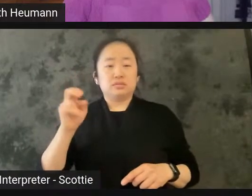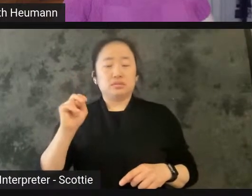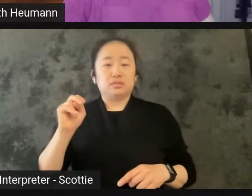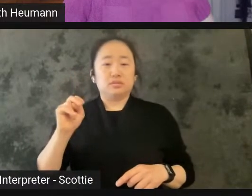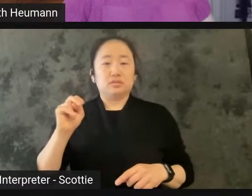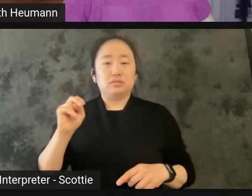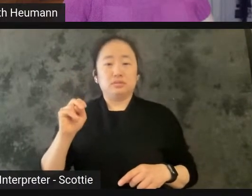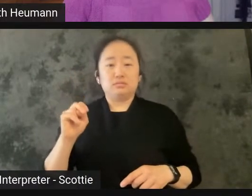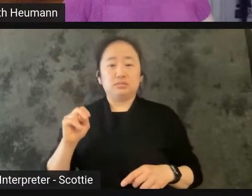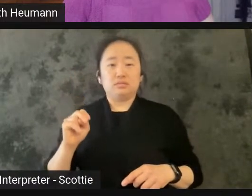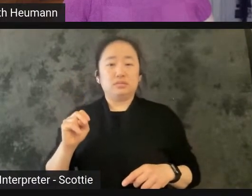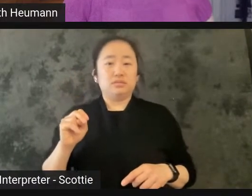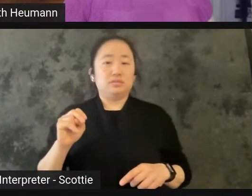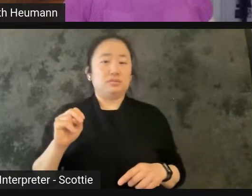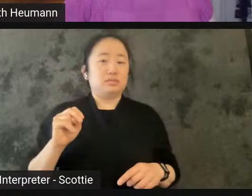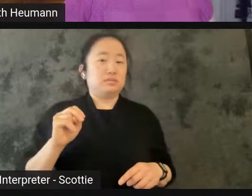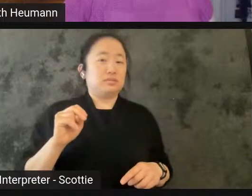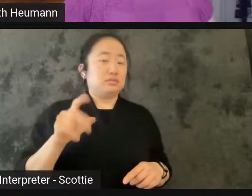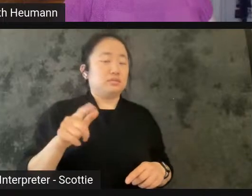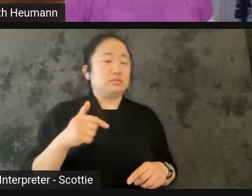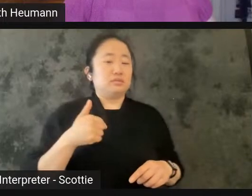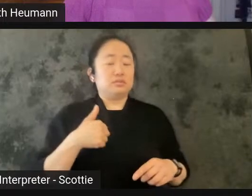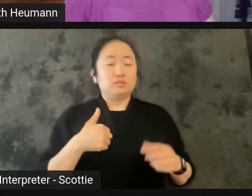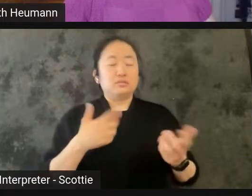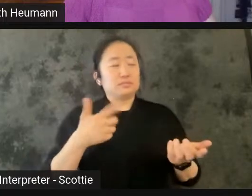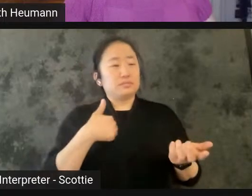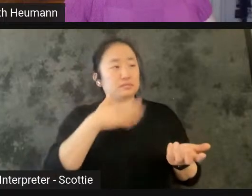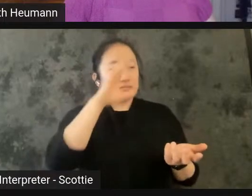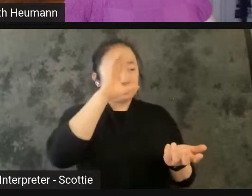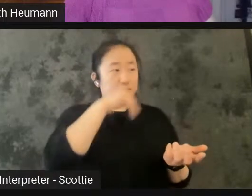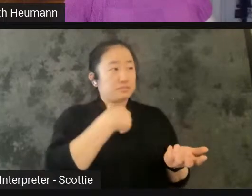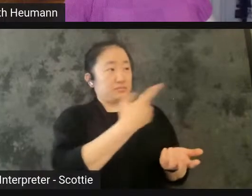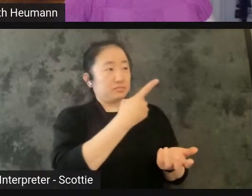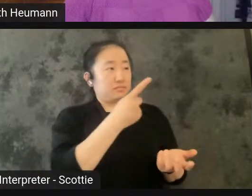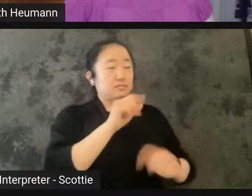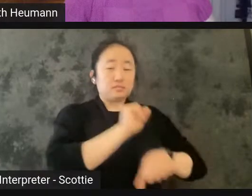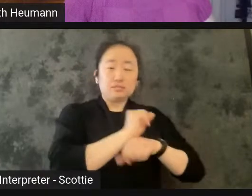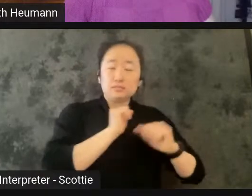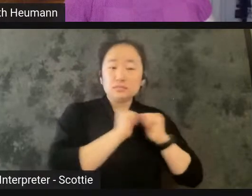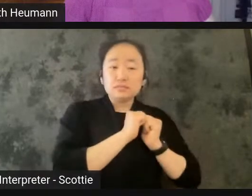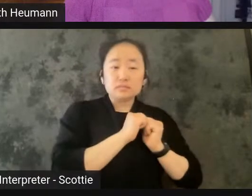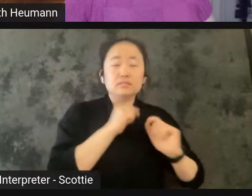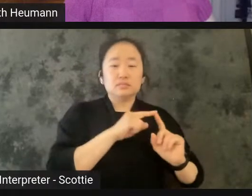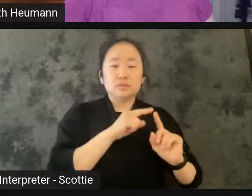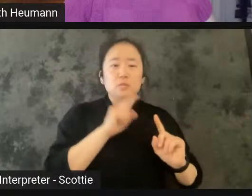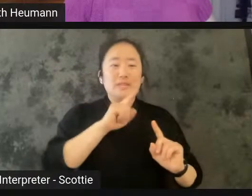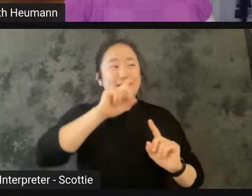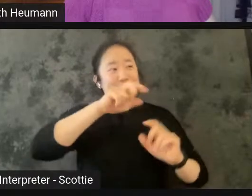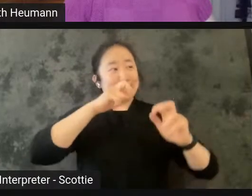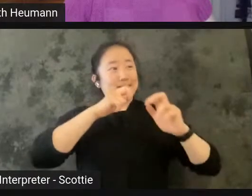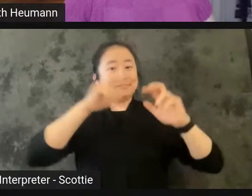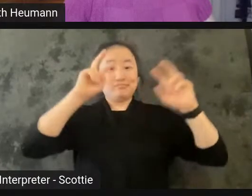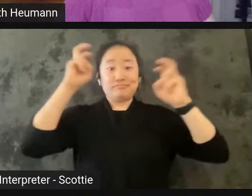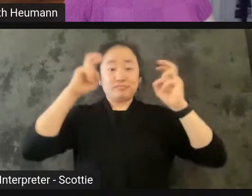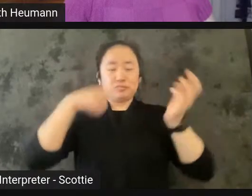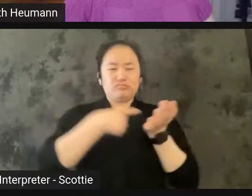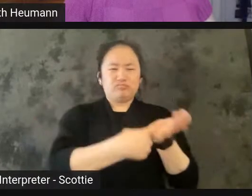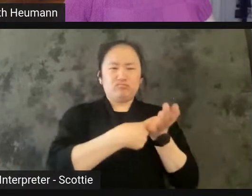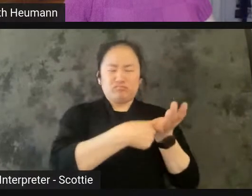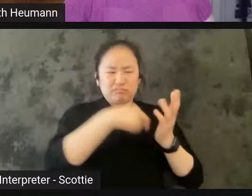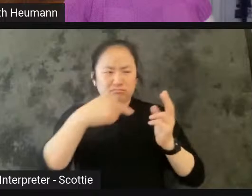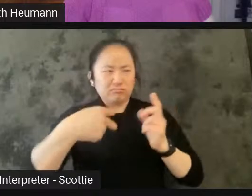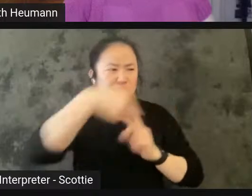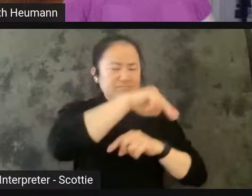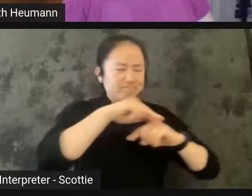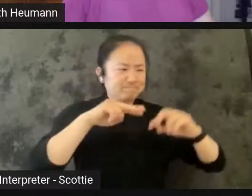I think that what I understood about this when Judy and I were working together, and we talked a lot about this issue in various ways, is that when you have a society that's